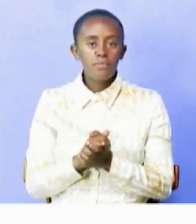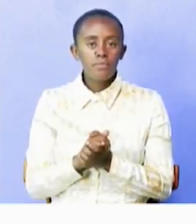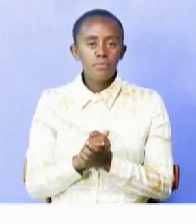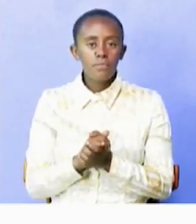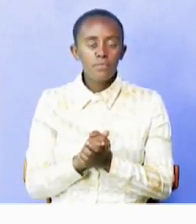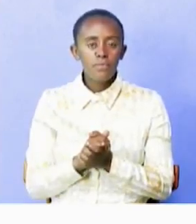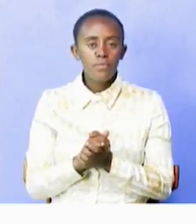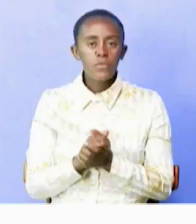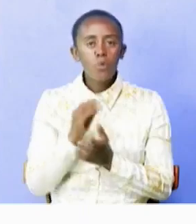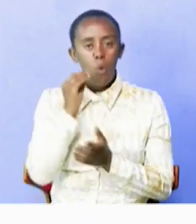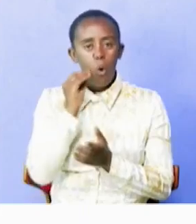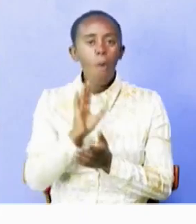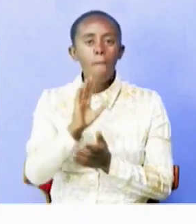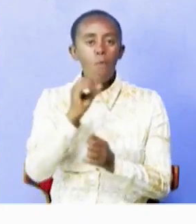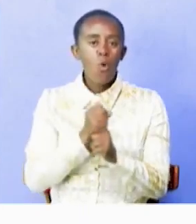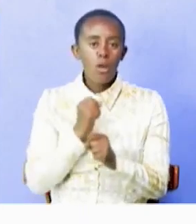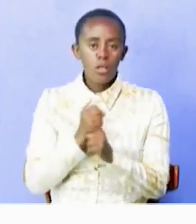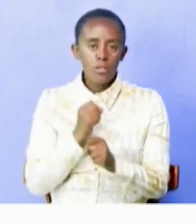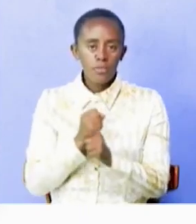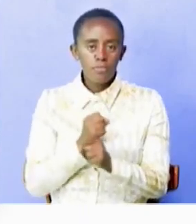your homework.